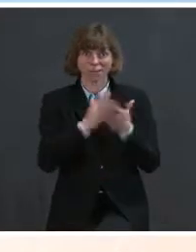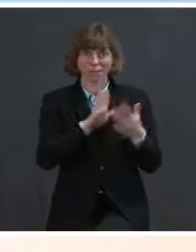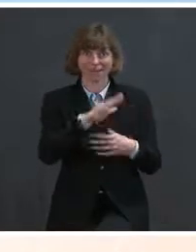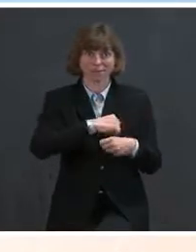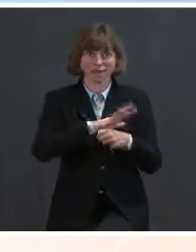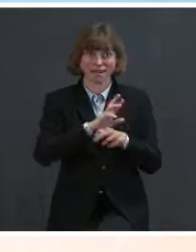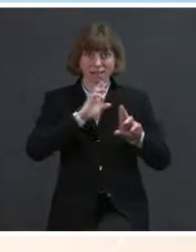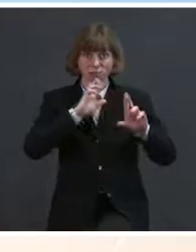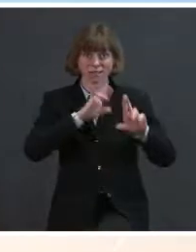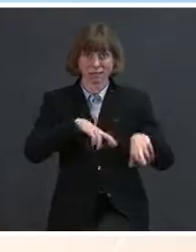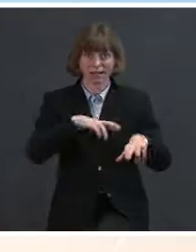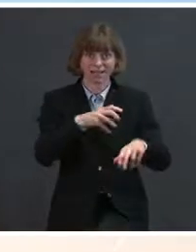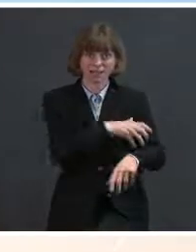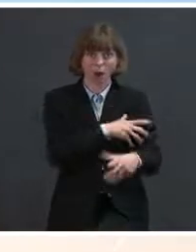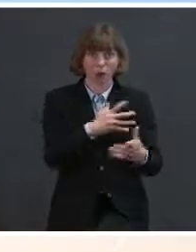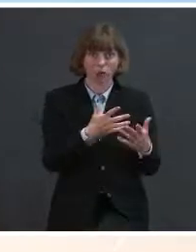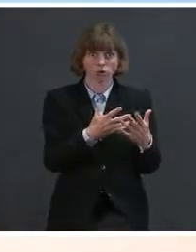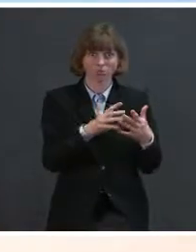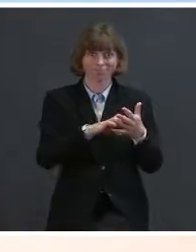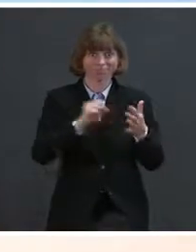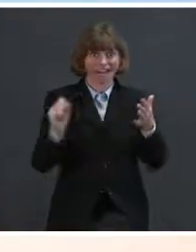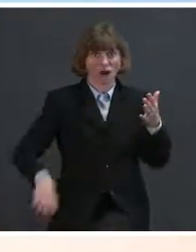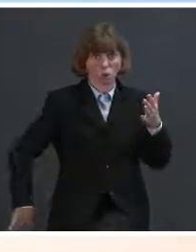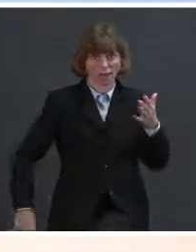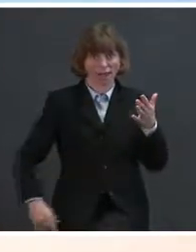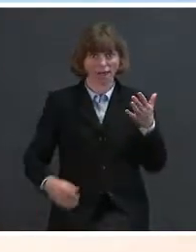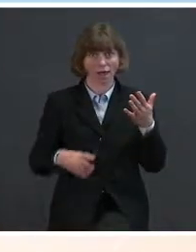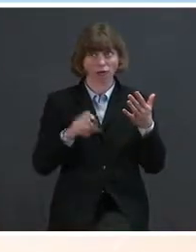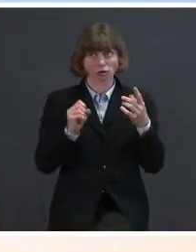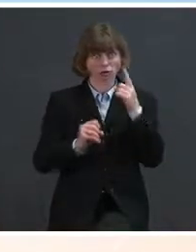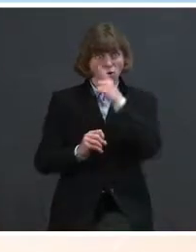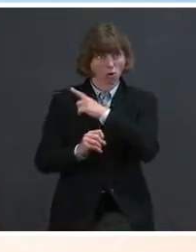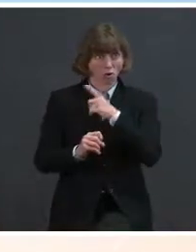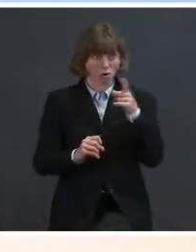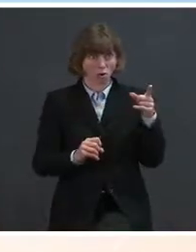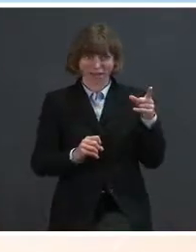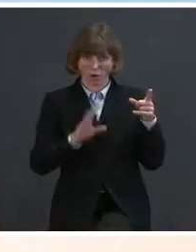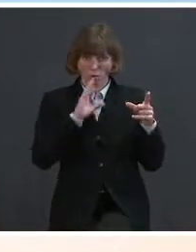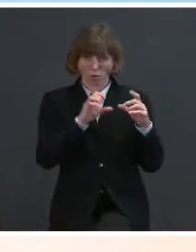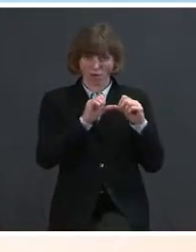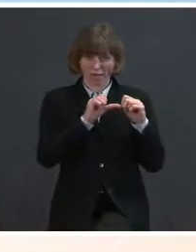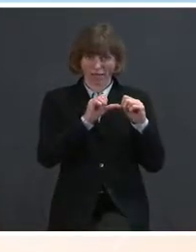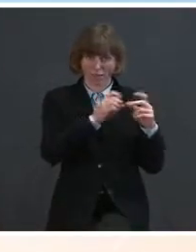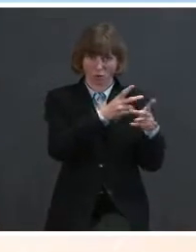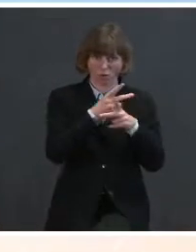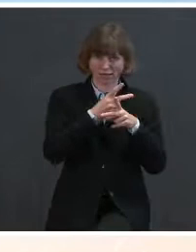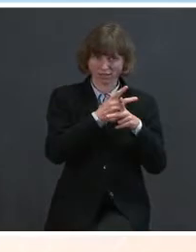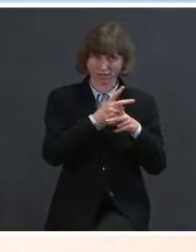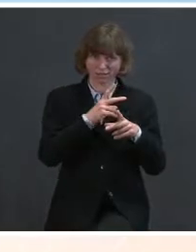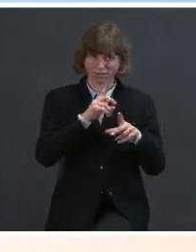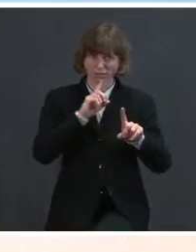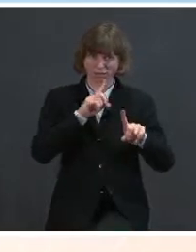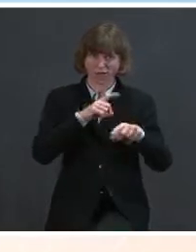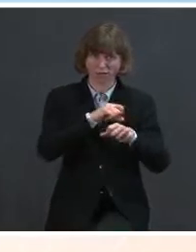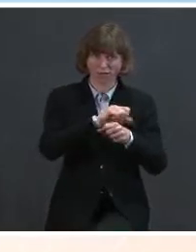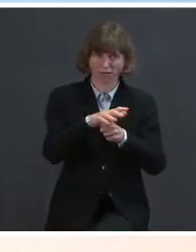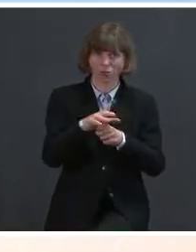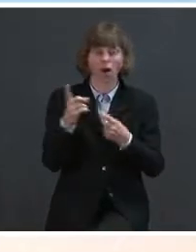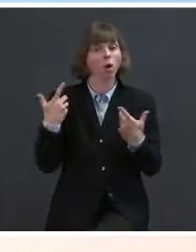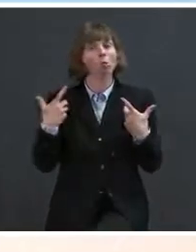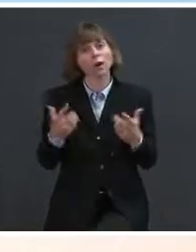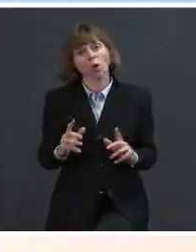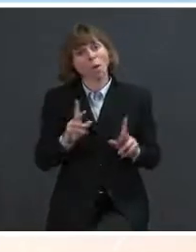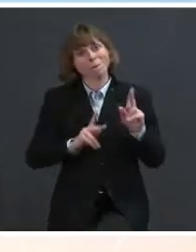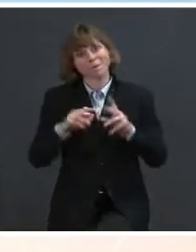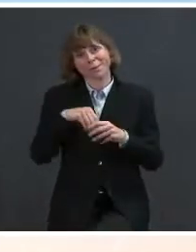if he remains in his position, overseeing the response to the pandemic in the state of New York? Well, we certainly don't want anyone in the state of New York